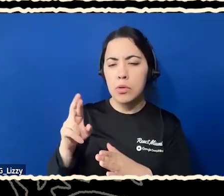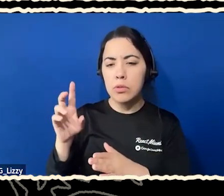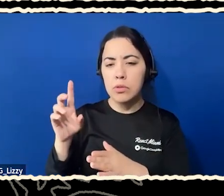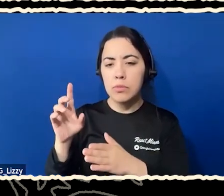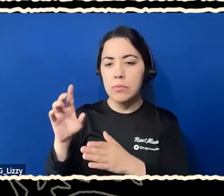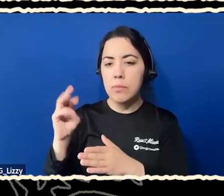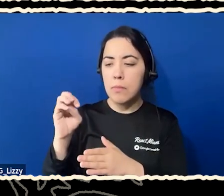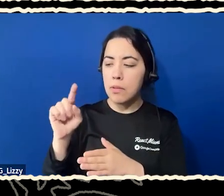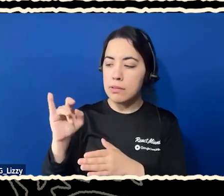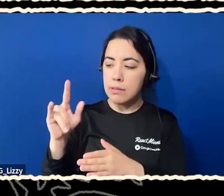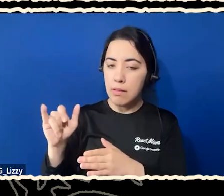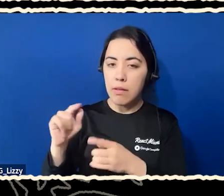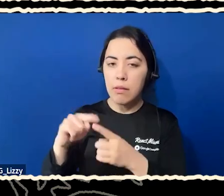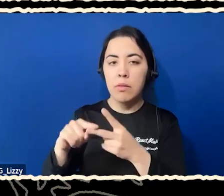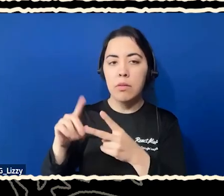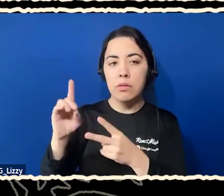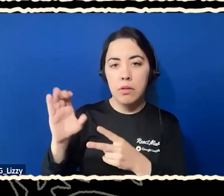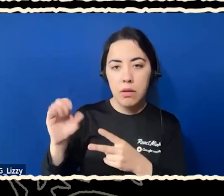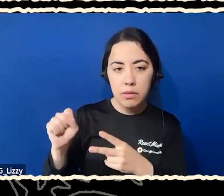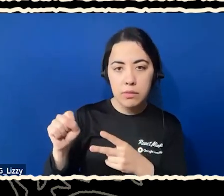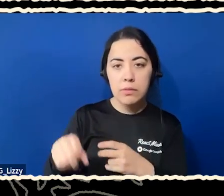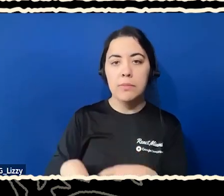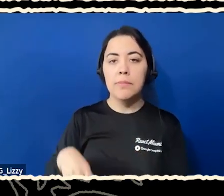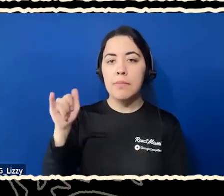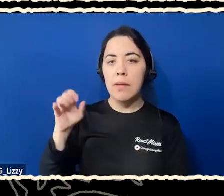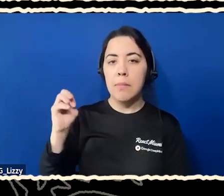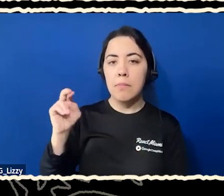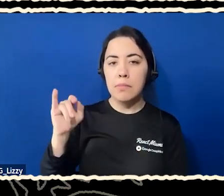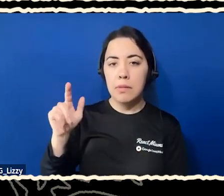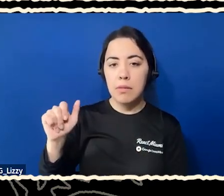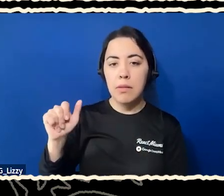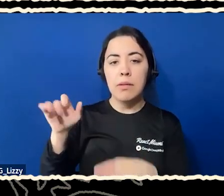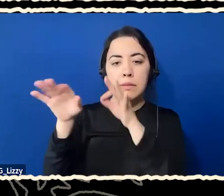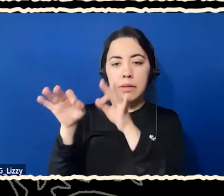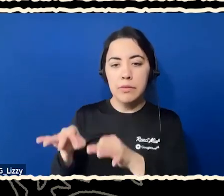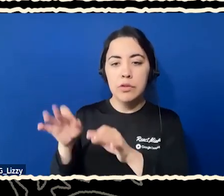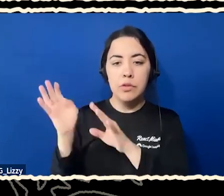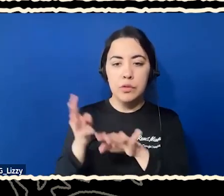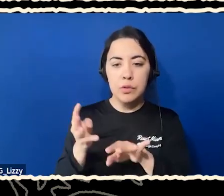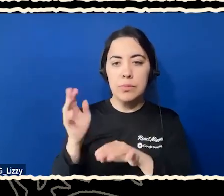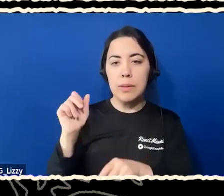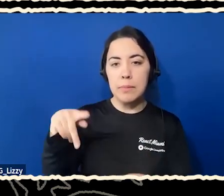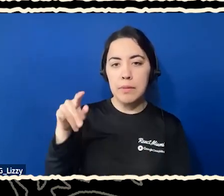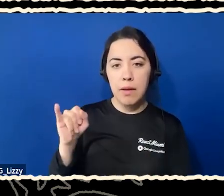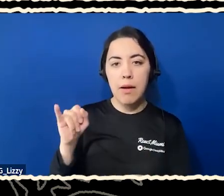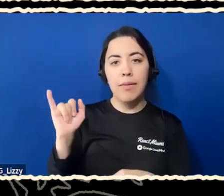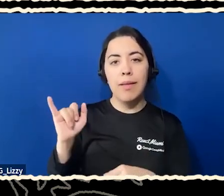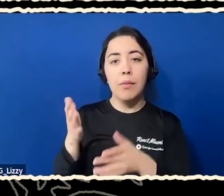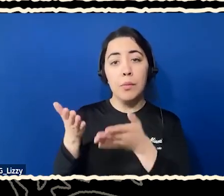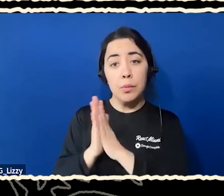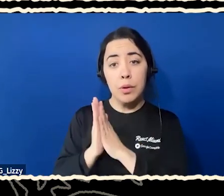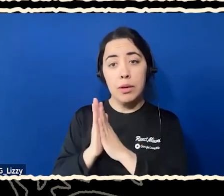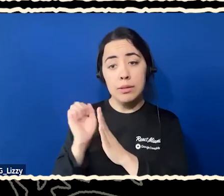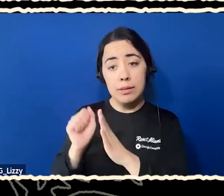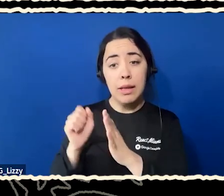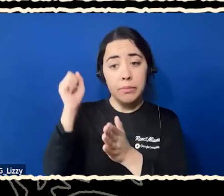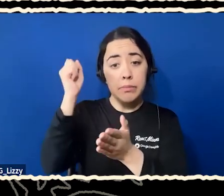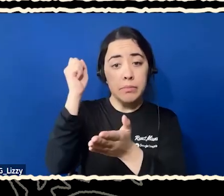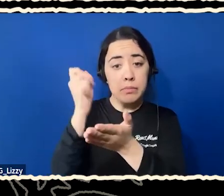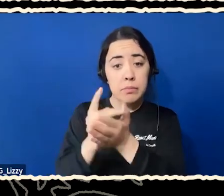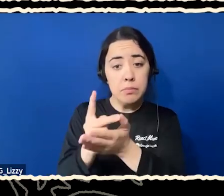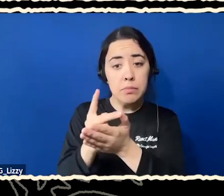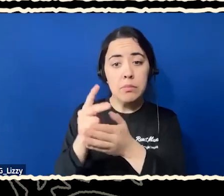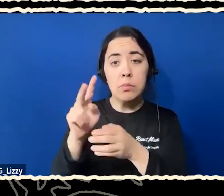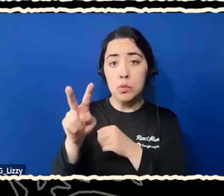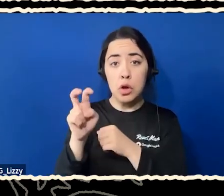from Mozilla. Definition, streams API, the HTTP request can already be 200 OK, and after